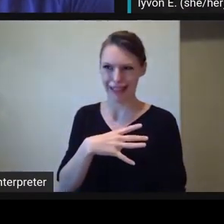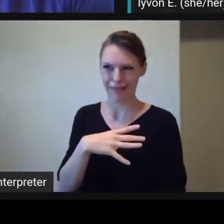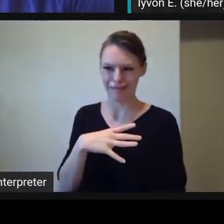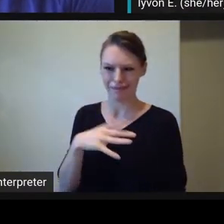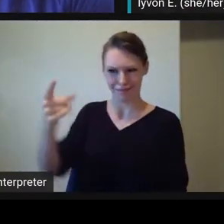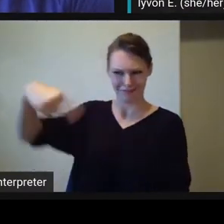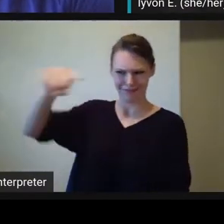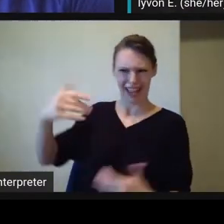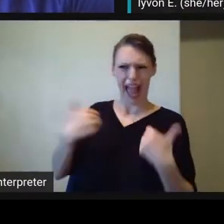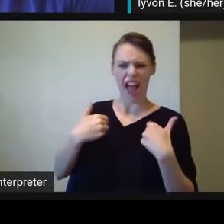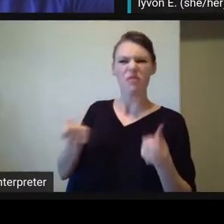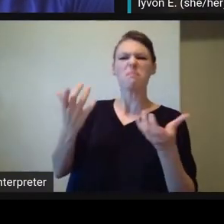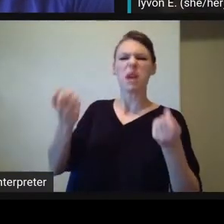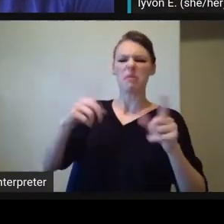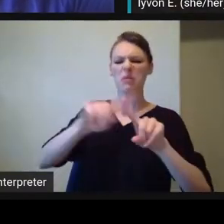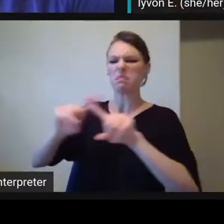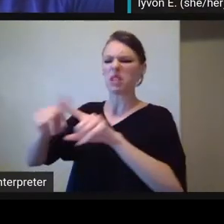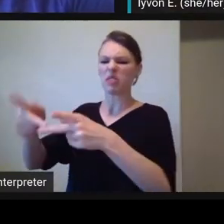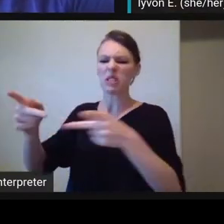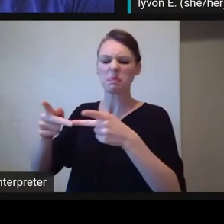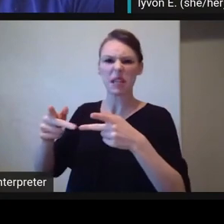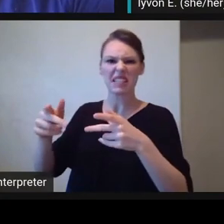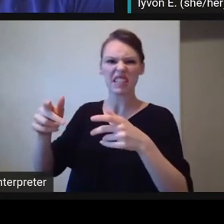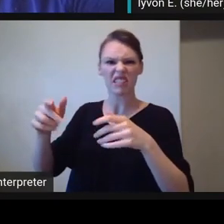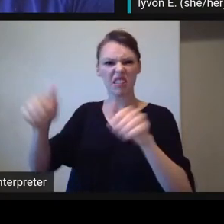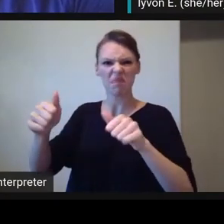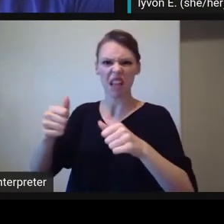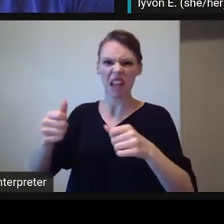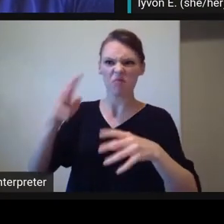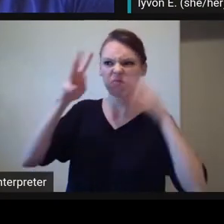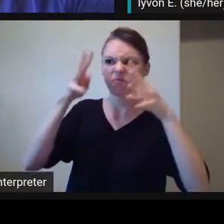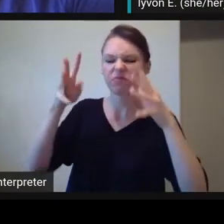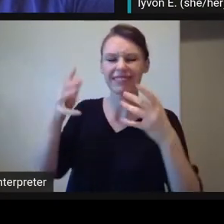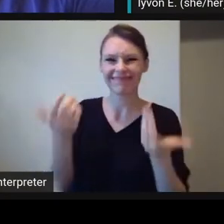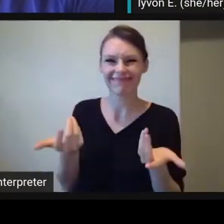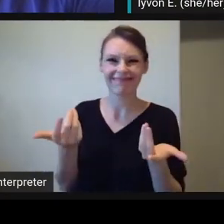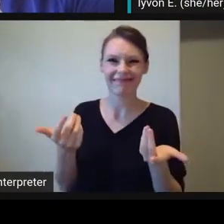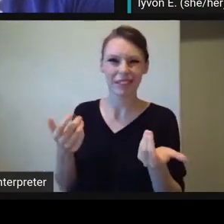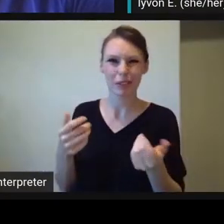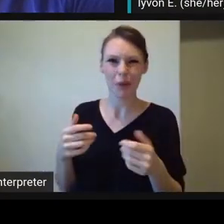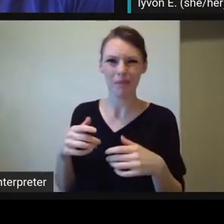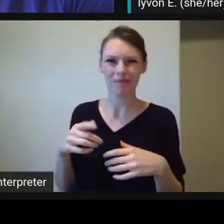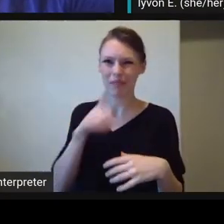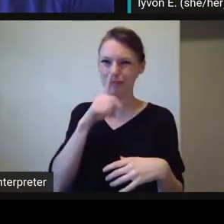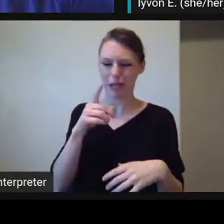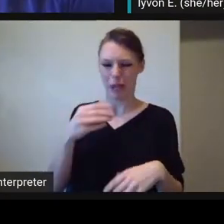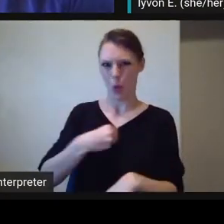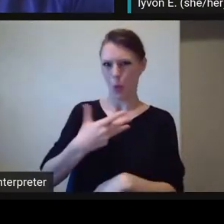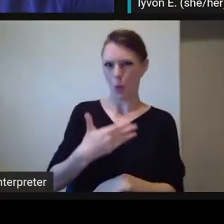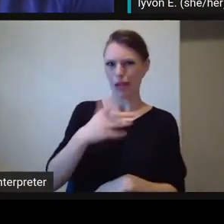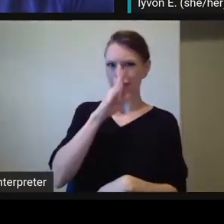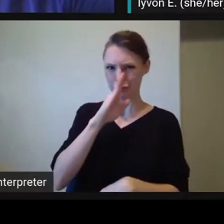Me, parsnips, probably one of the last on that list for them. How about you? What